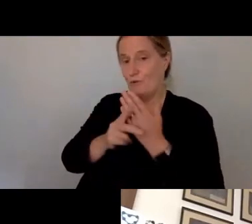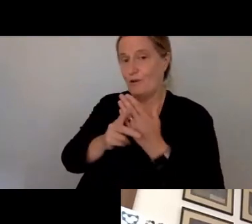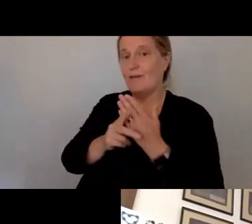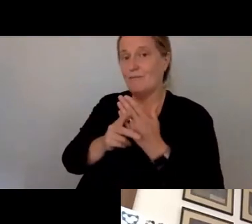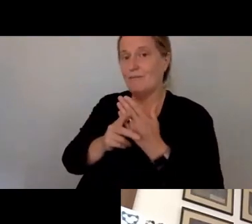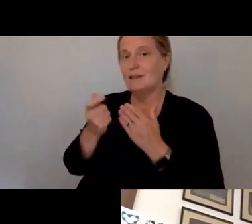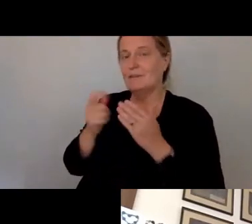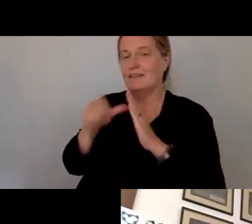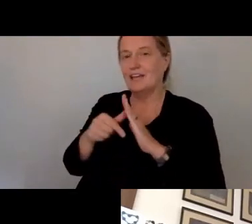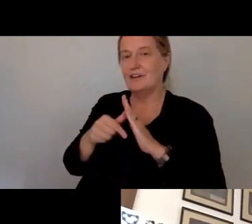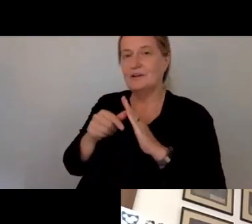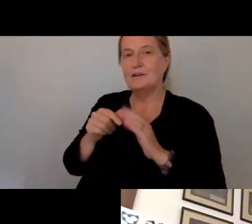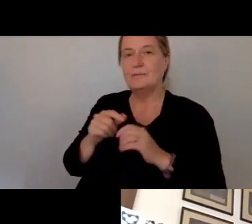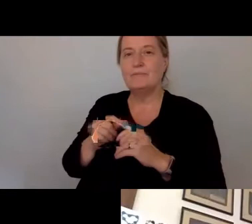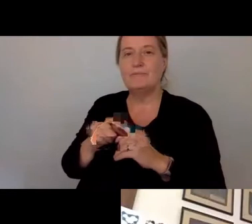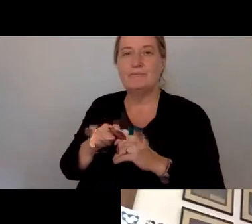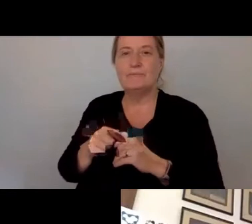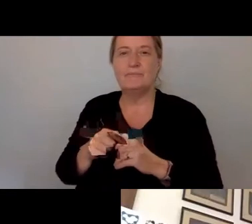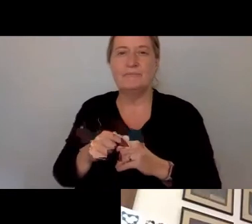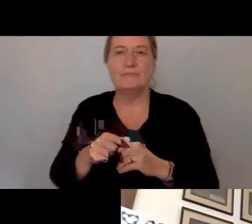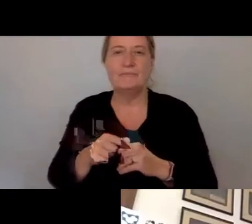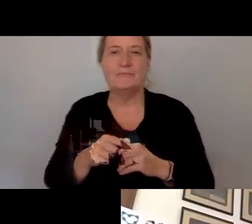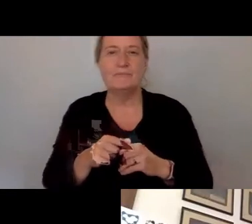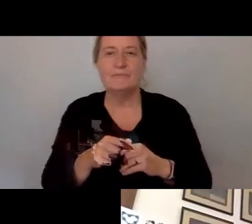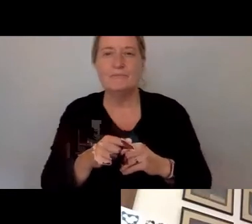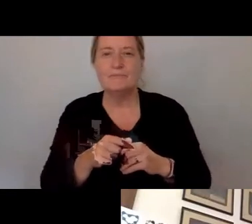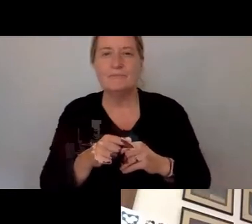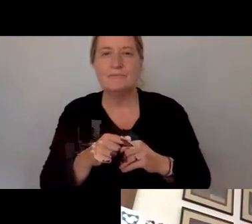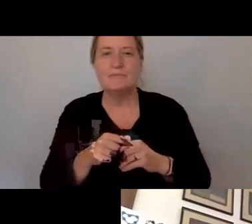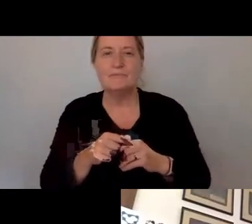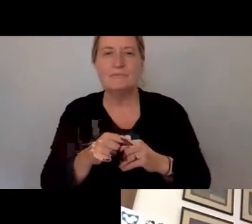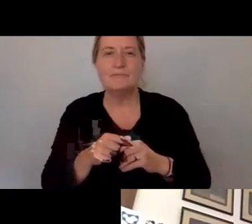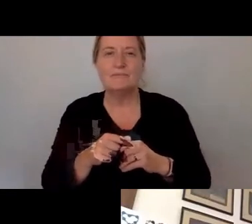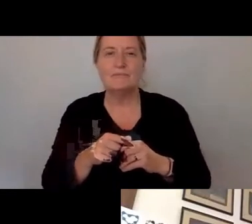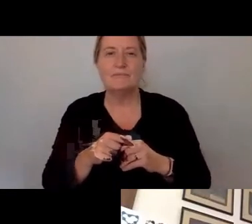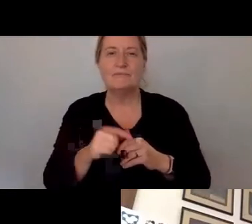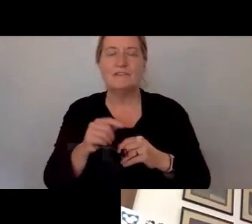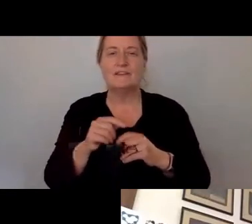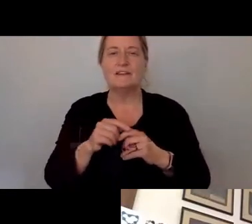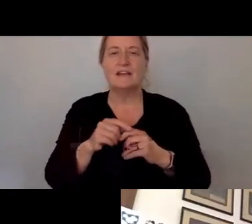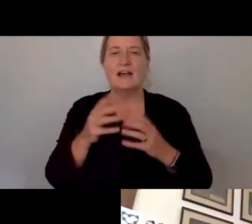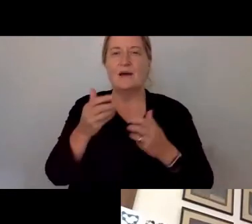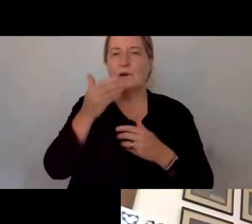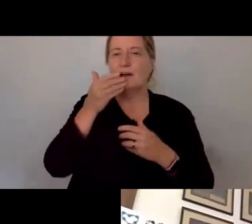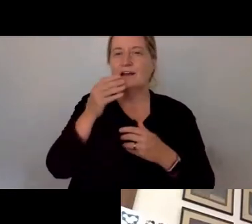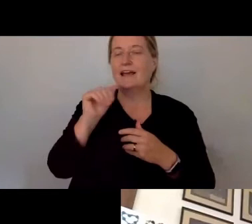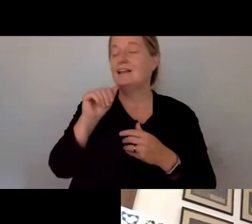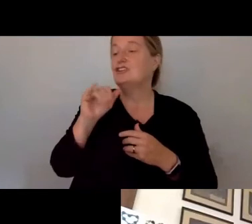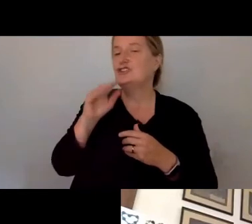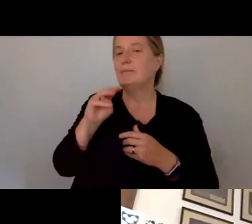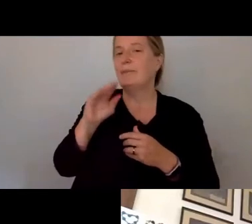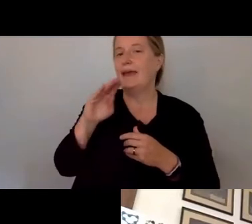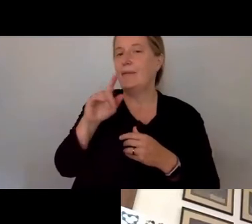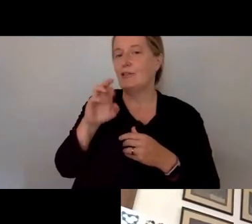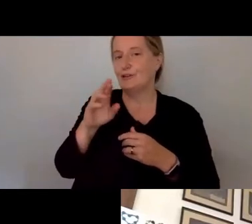absolutely. And so thanks, Dave. He's been a mentor to me over the years about how to deport myself and